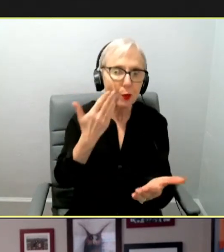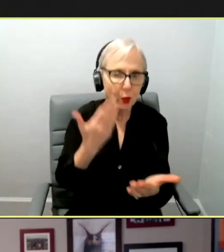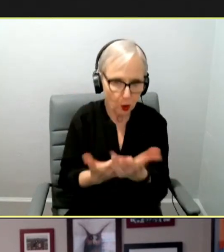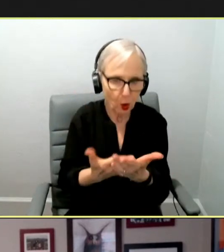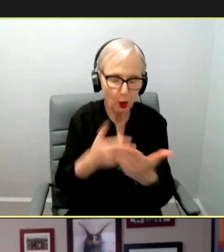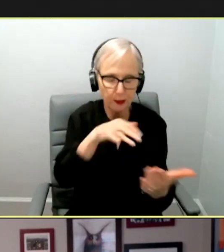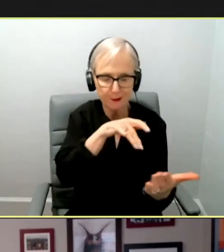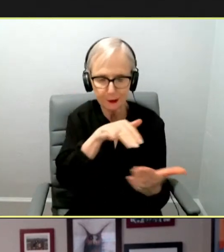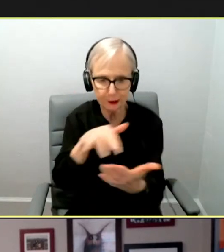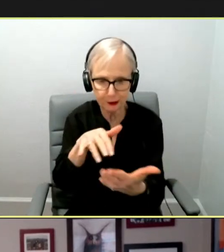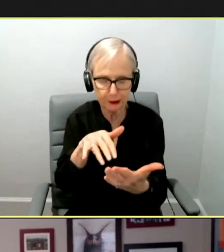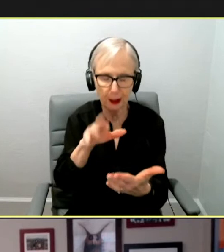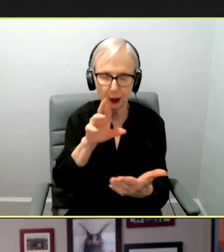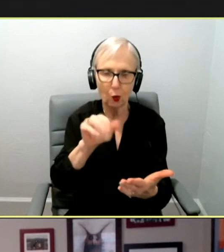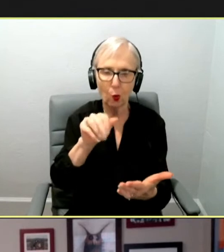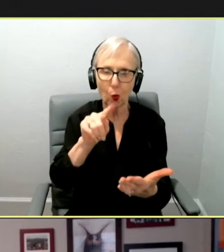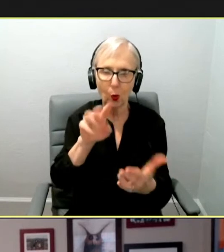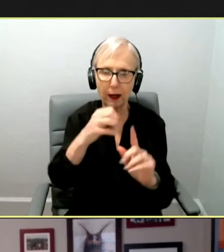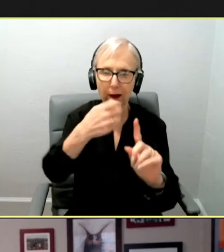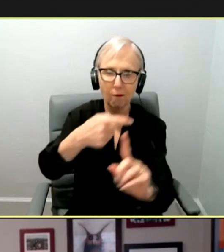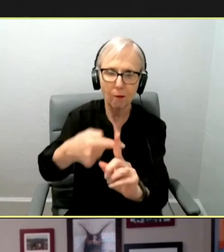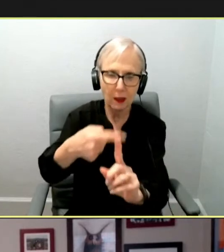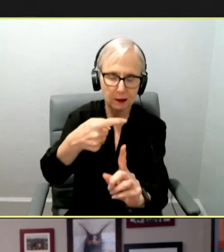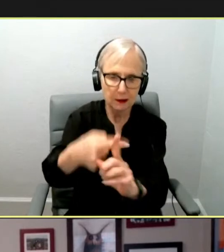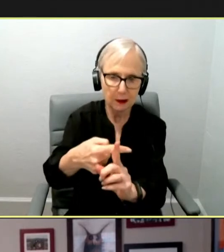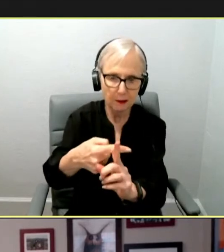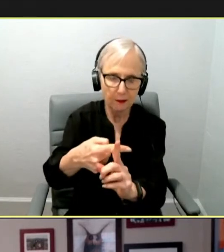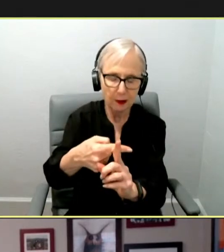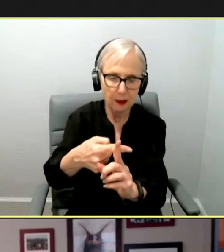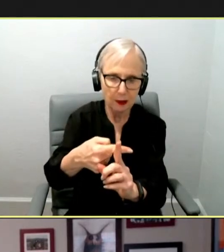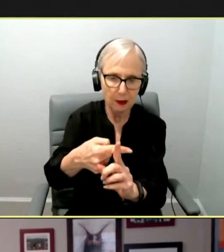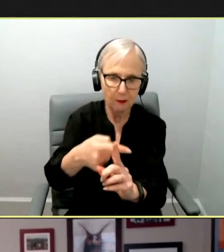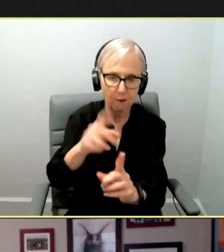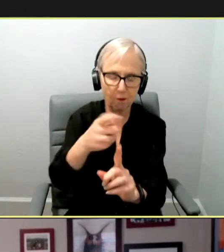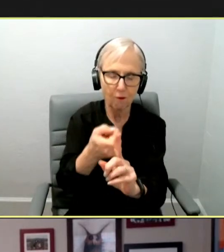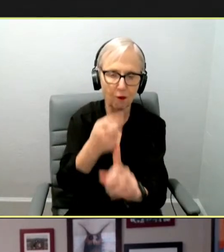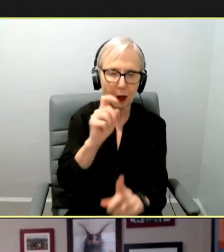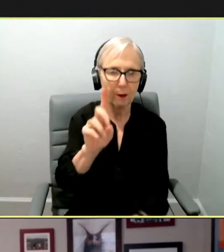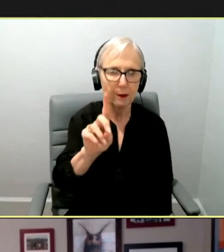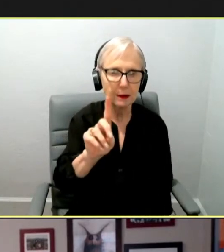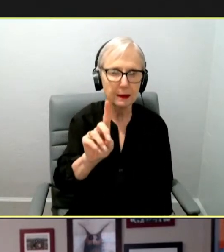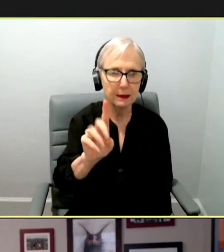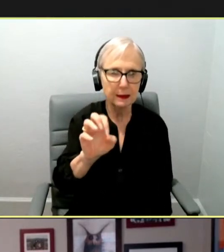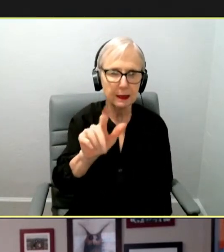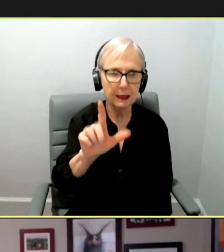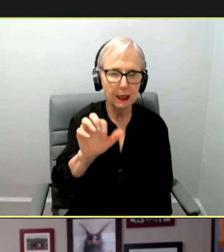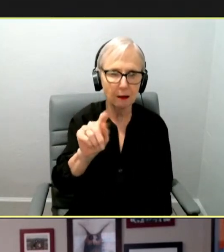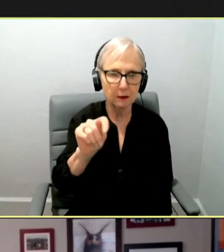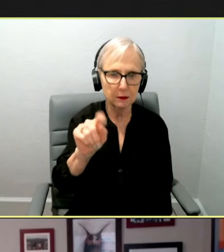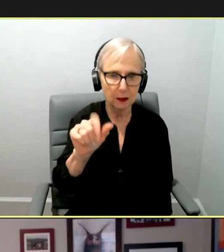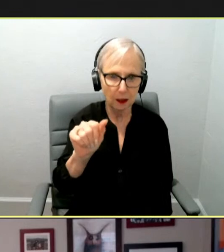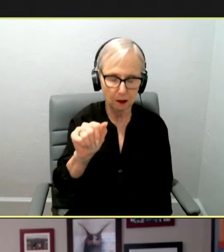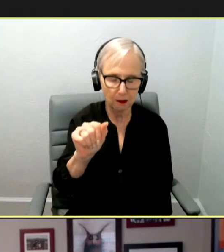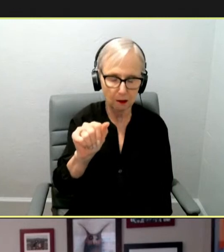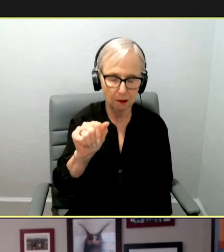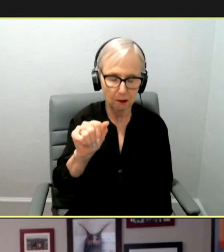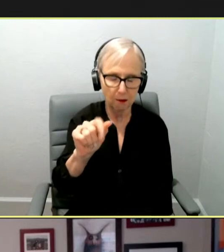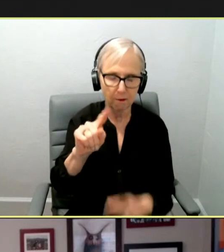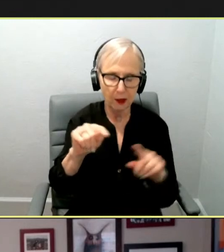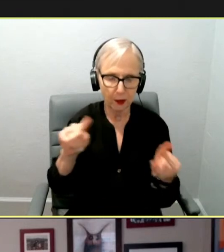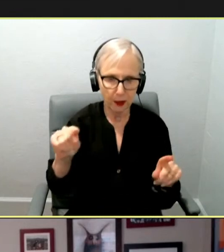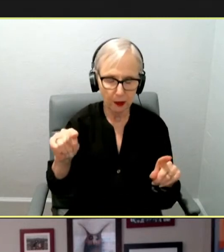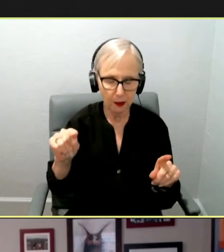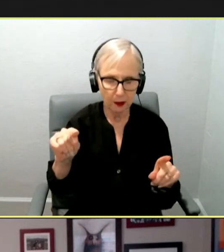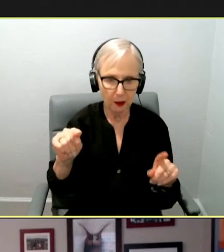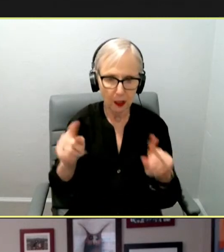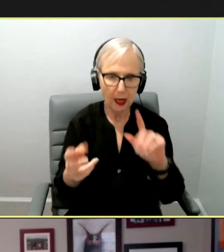at like a rate of positivity from Delta variant patients and what